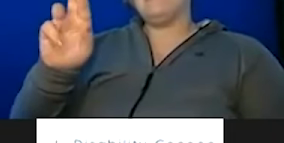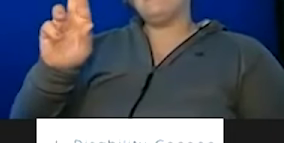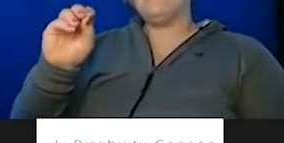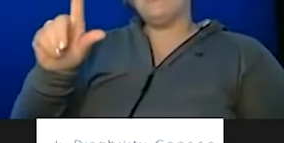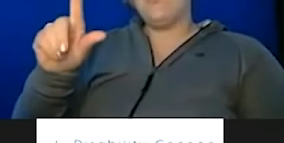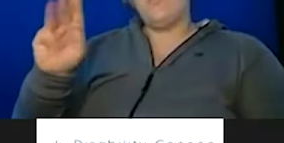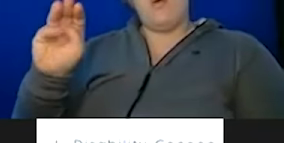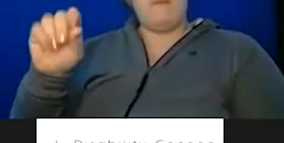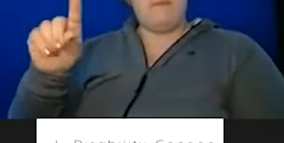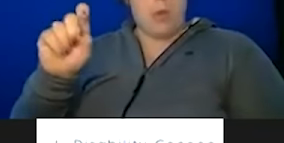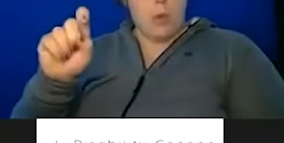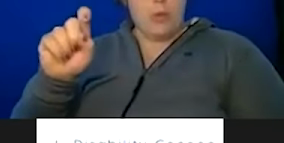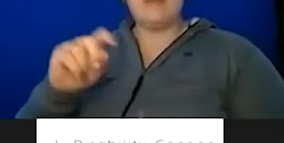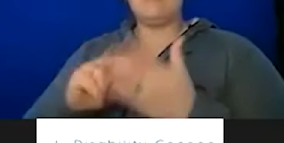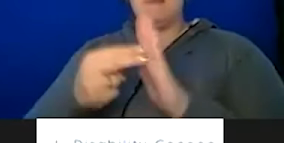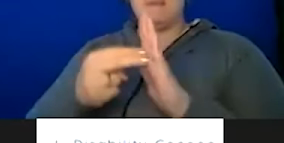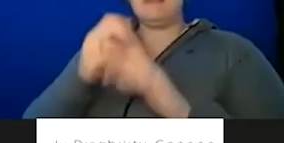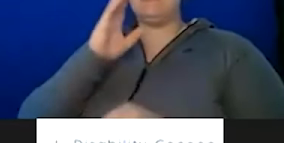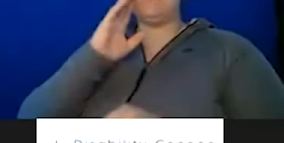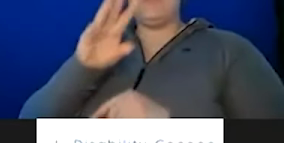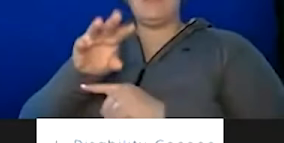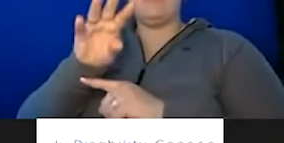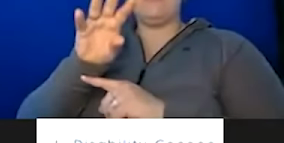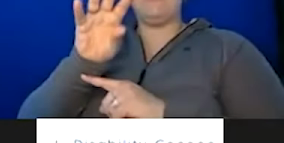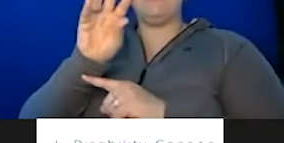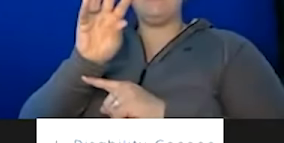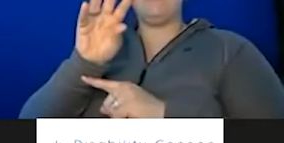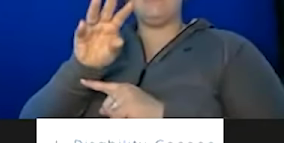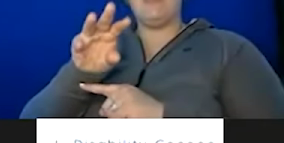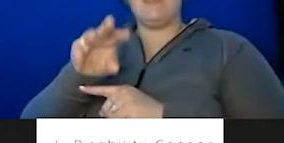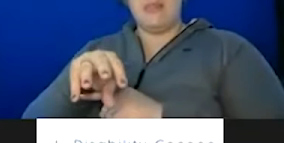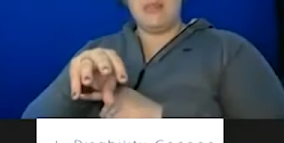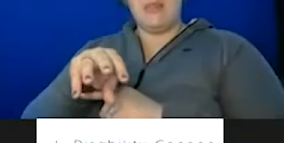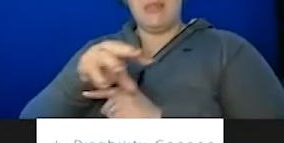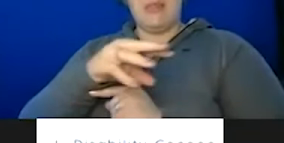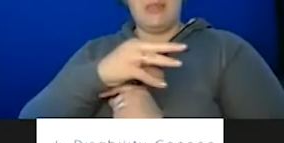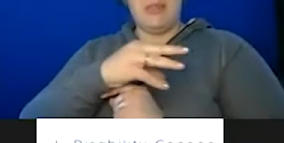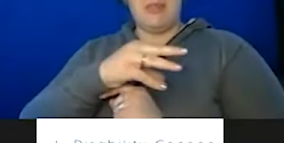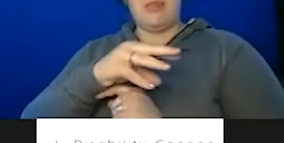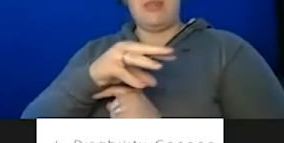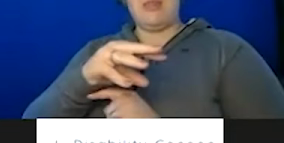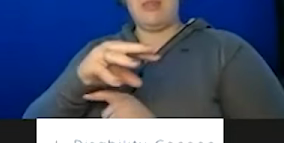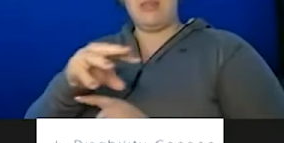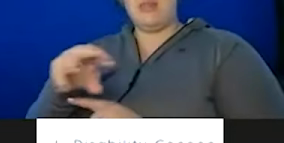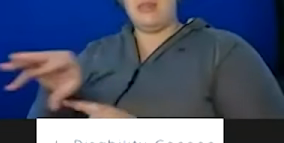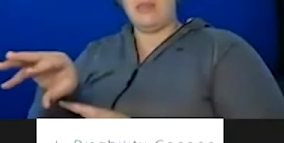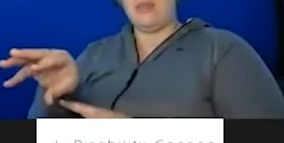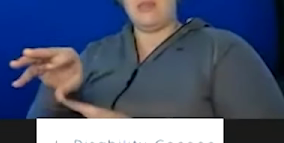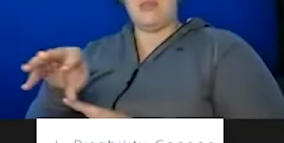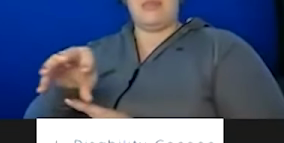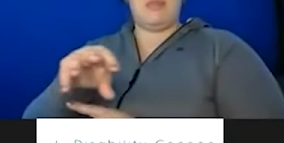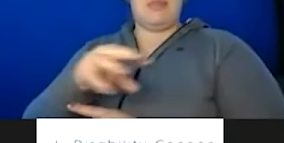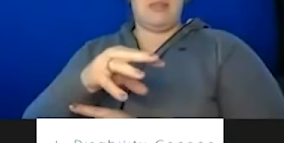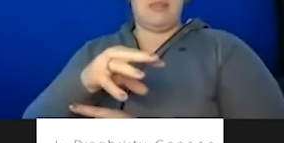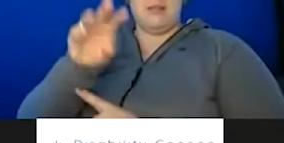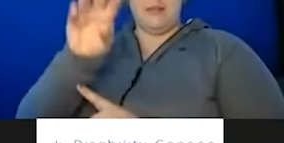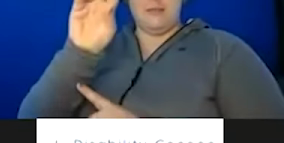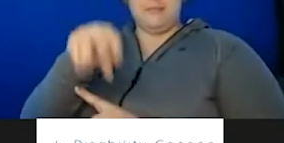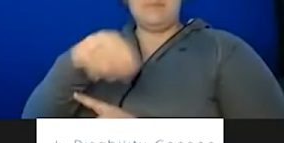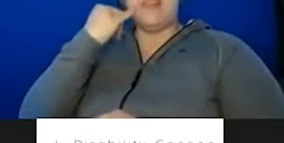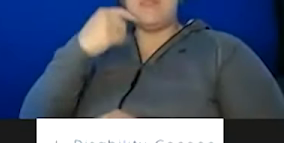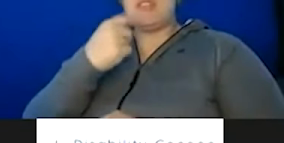zone. Bounce is kind of a poor word. I really mean like smoothly transition, but